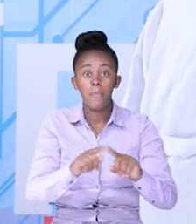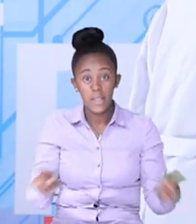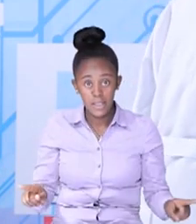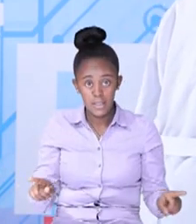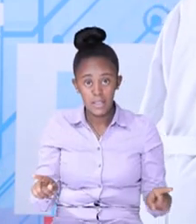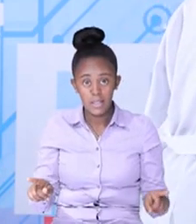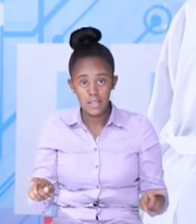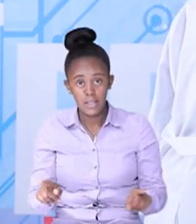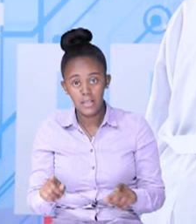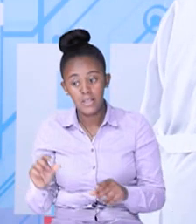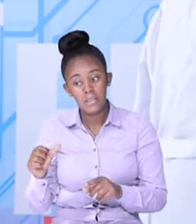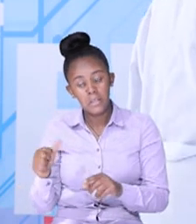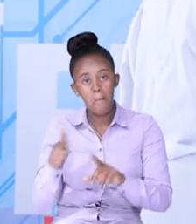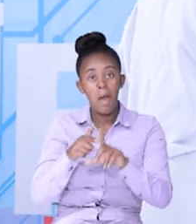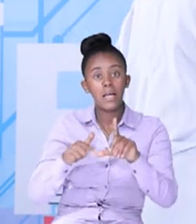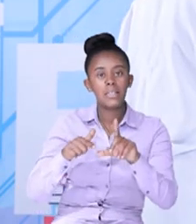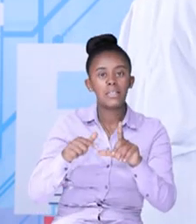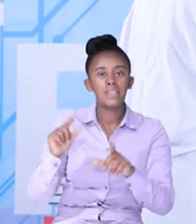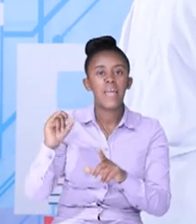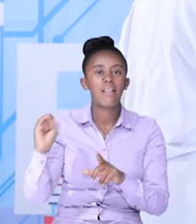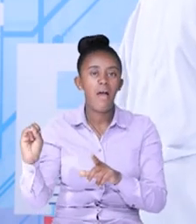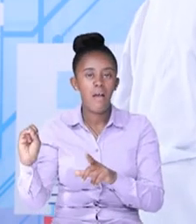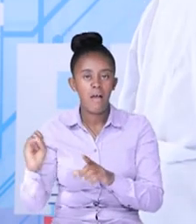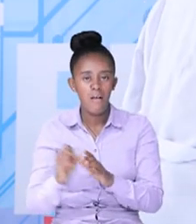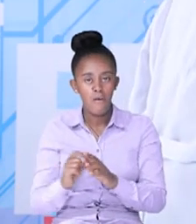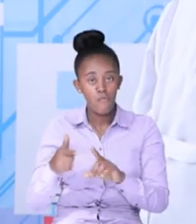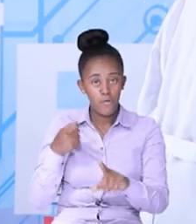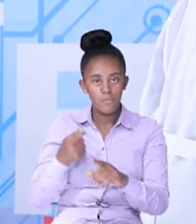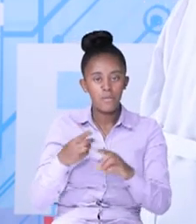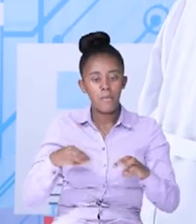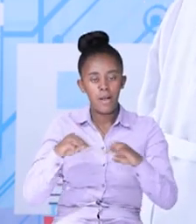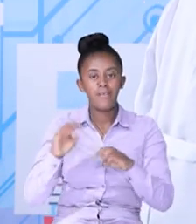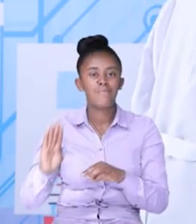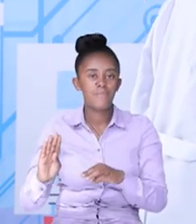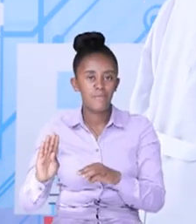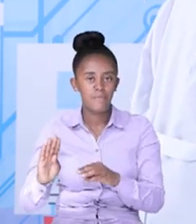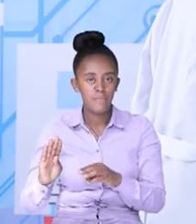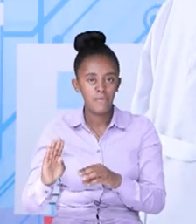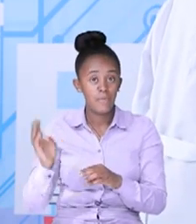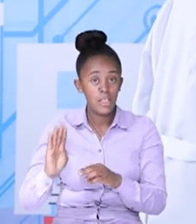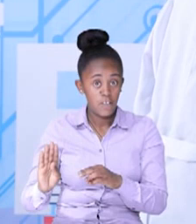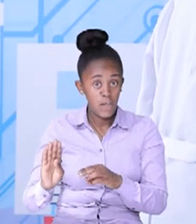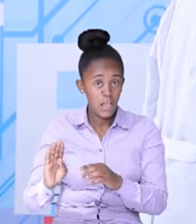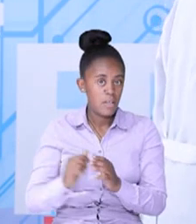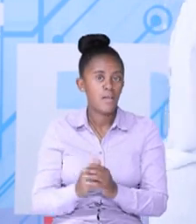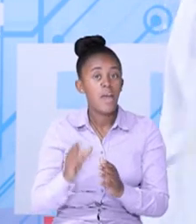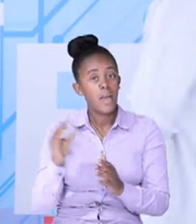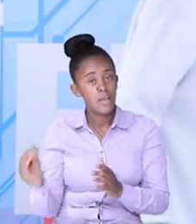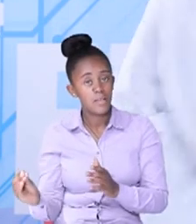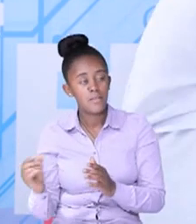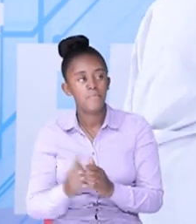but at some angle theta from the magnetic field. Here we have a magnetic field, the magnetic field